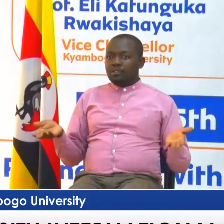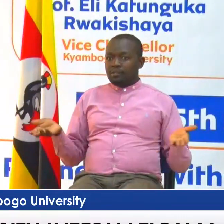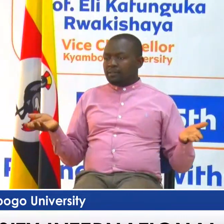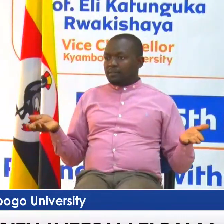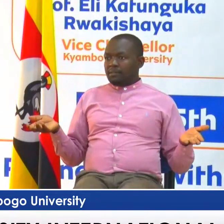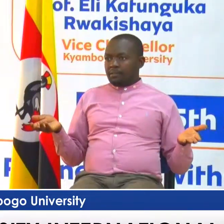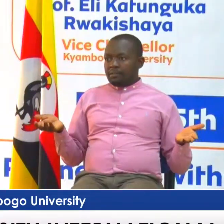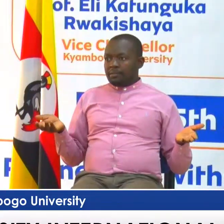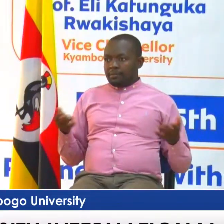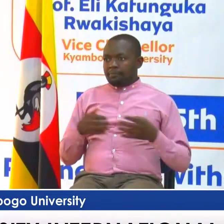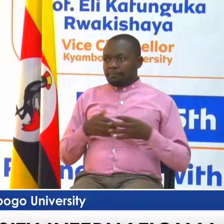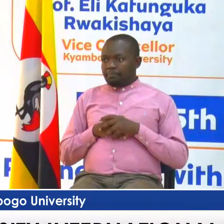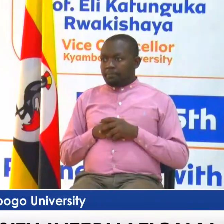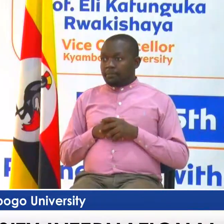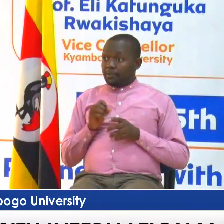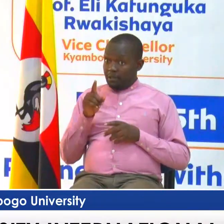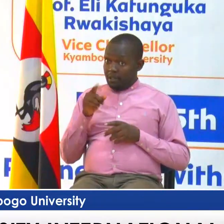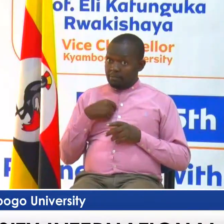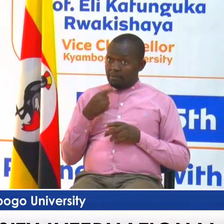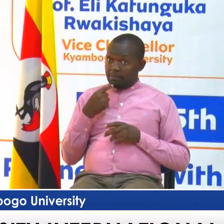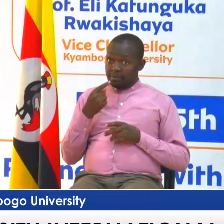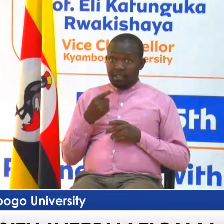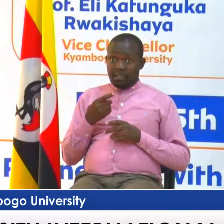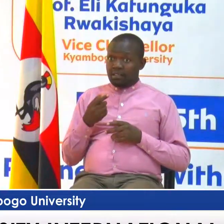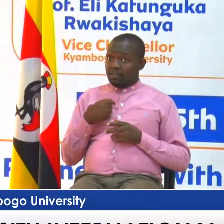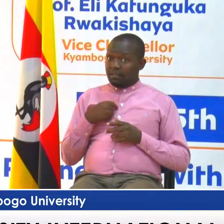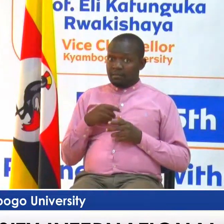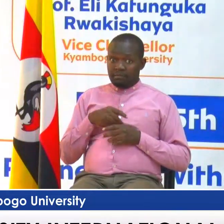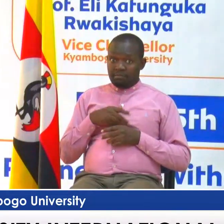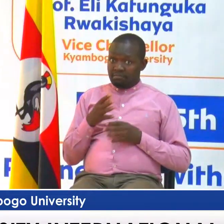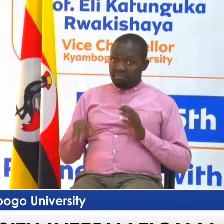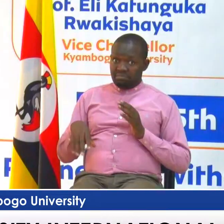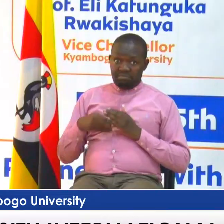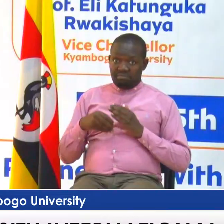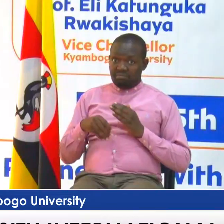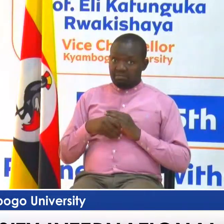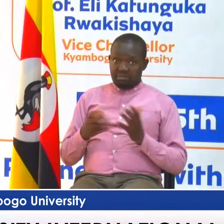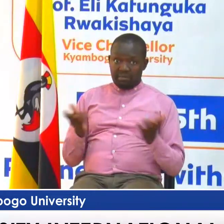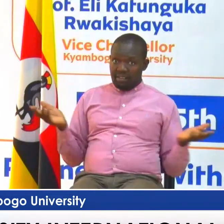So that's what I'm saying, nothing more.